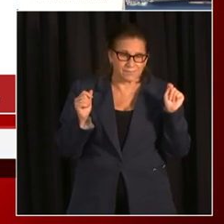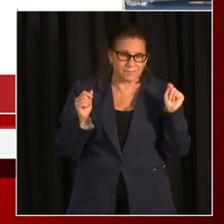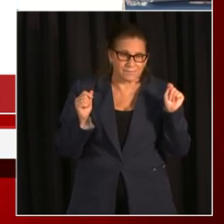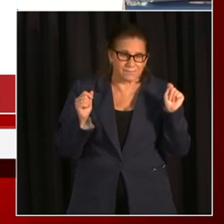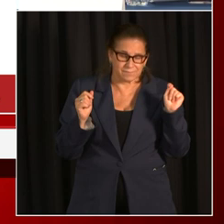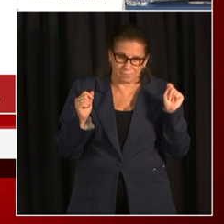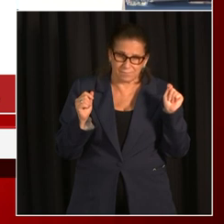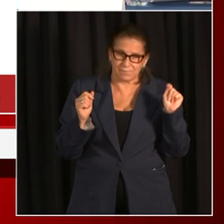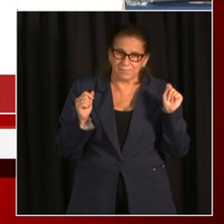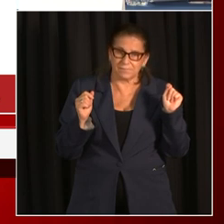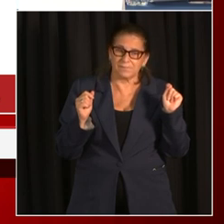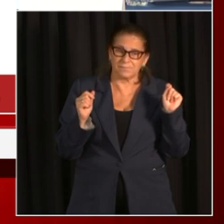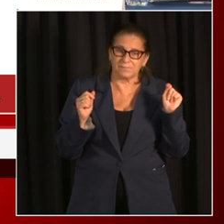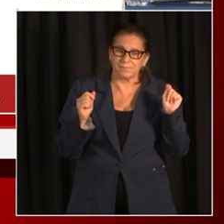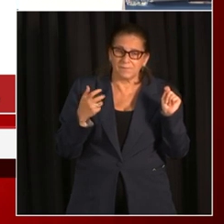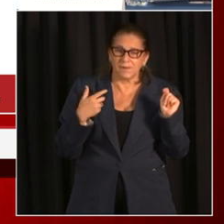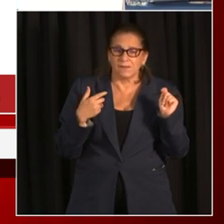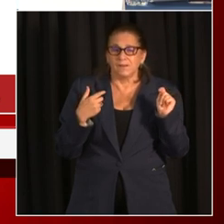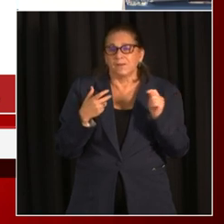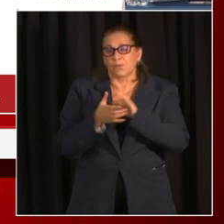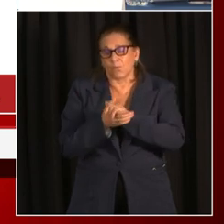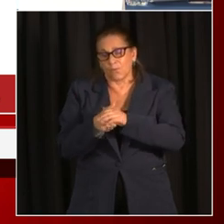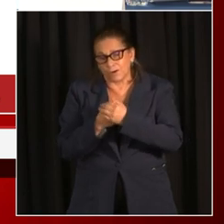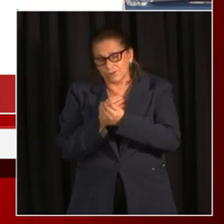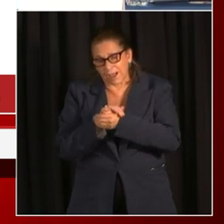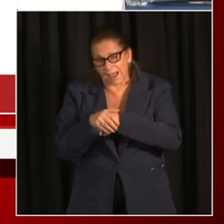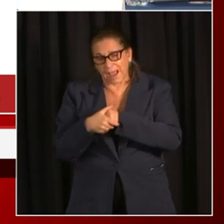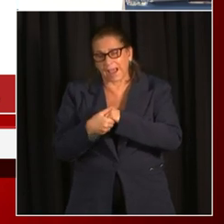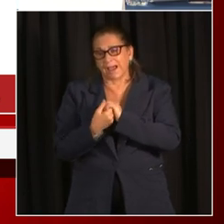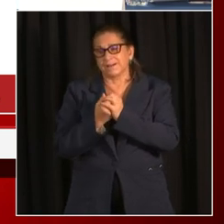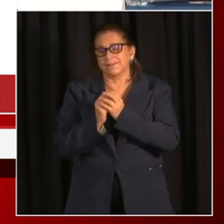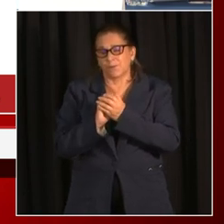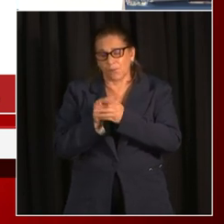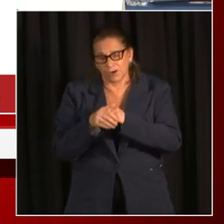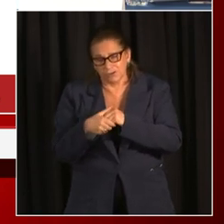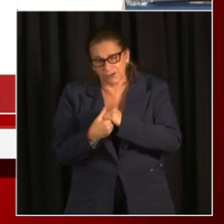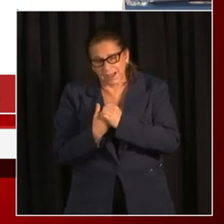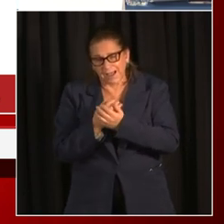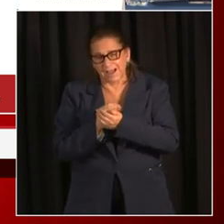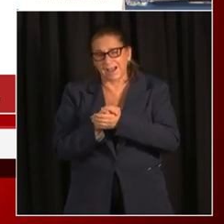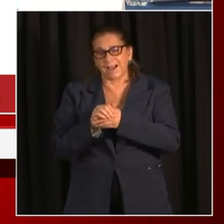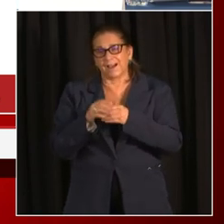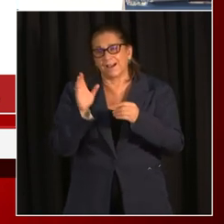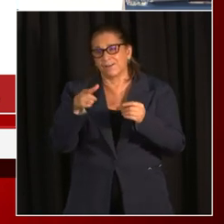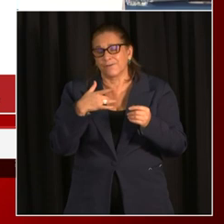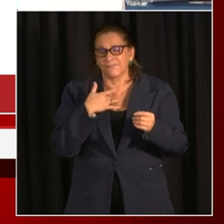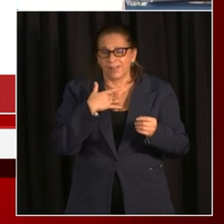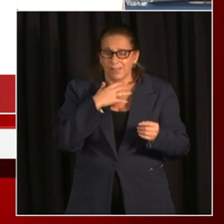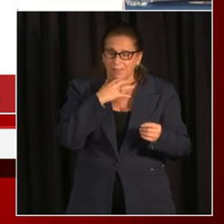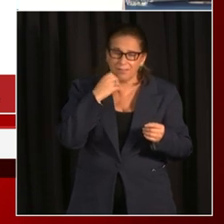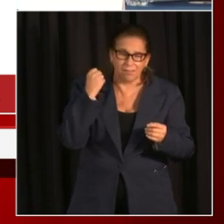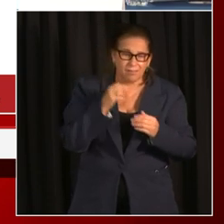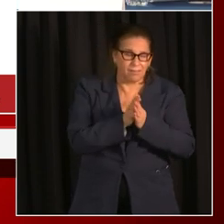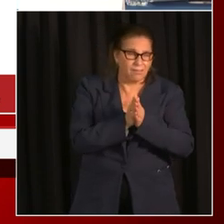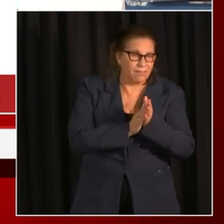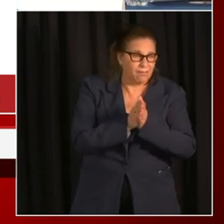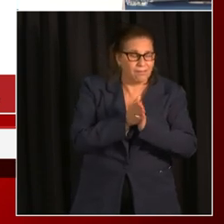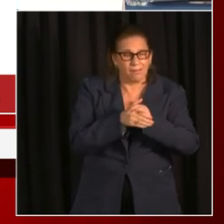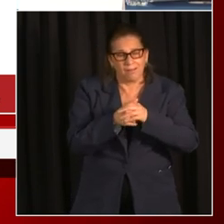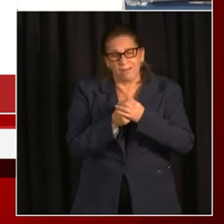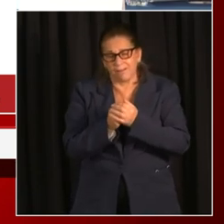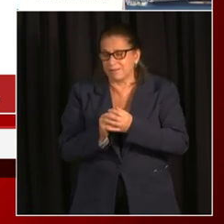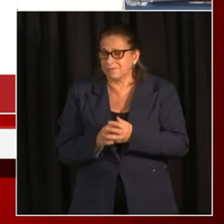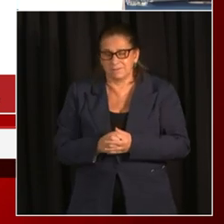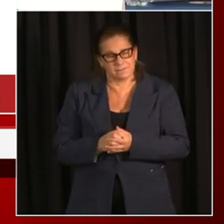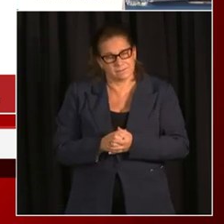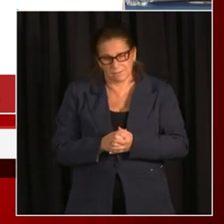be fatiguing with in terms of washing our hands and staying home when we're sick, when we have any change in our normal state of health.